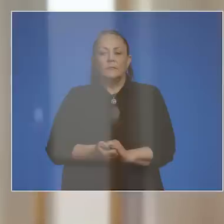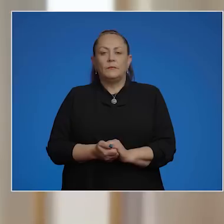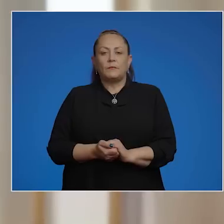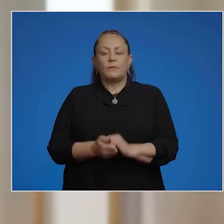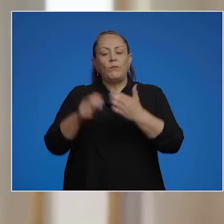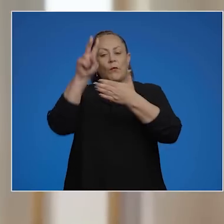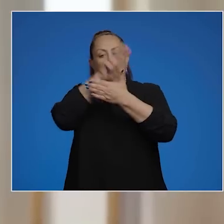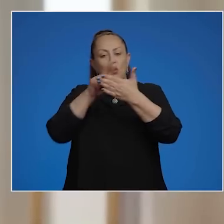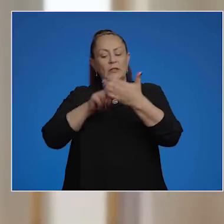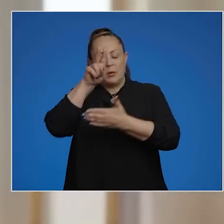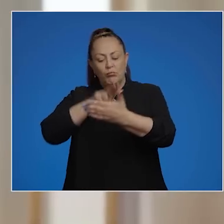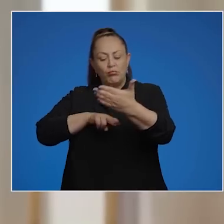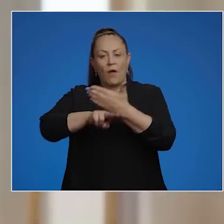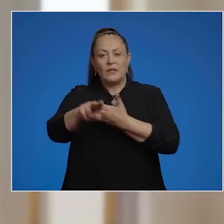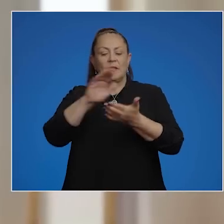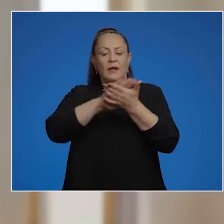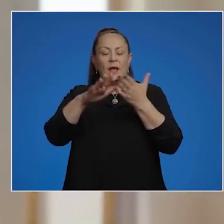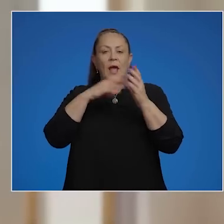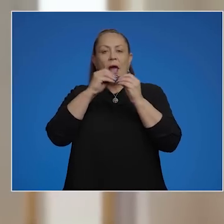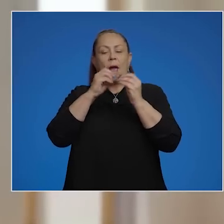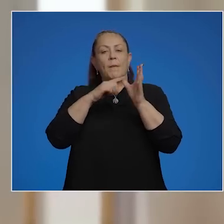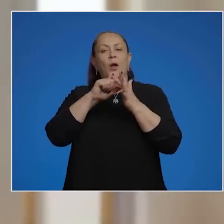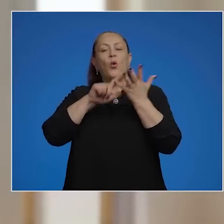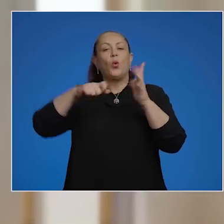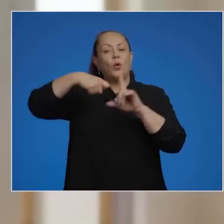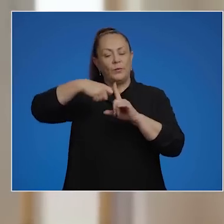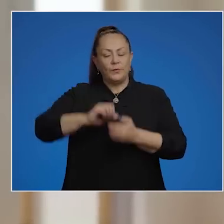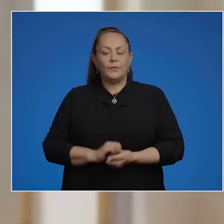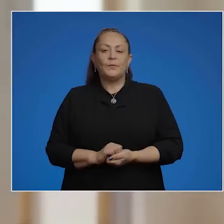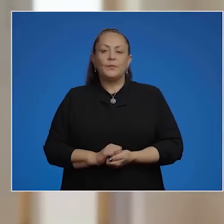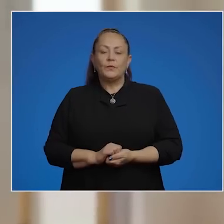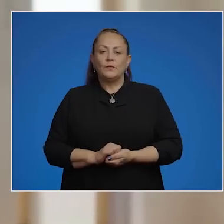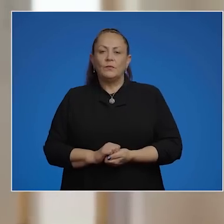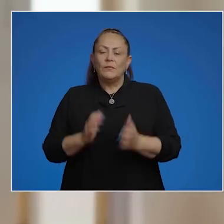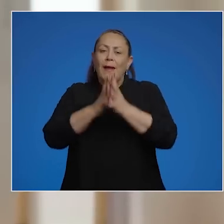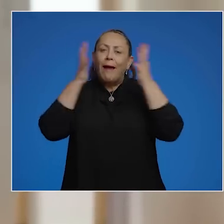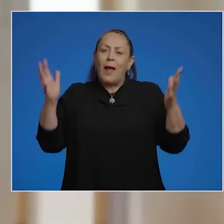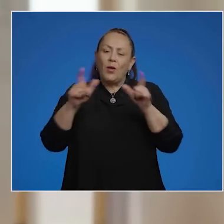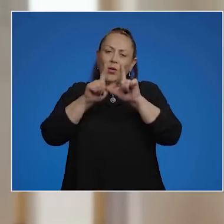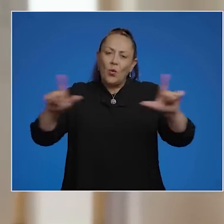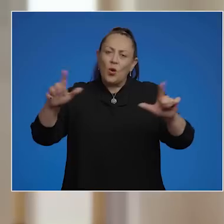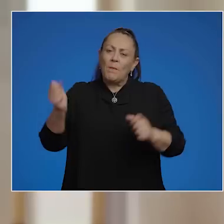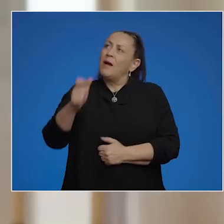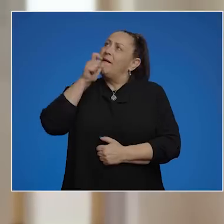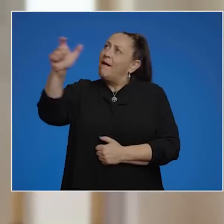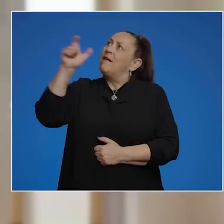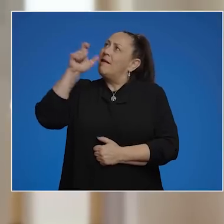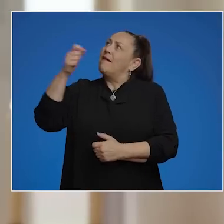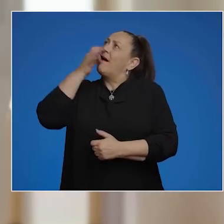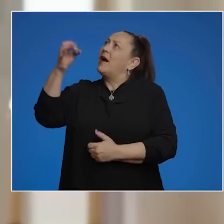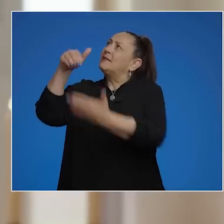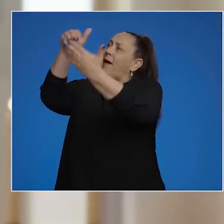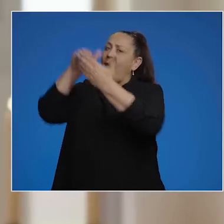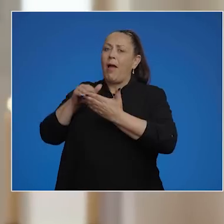A reading from the prophet Habakkuk. How long, Lord, am I to cry for help, while you will not listen?